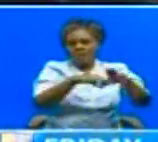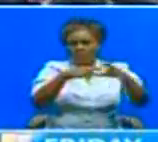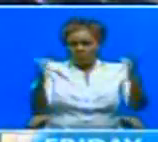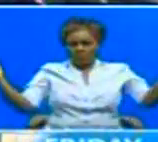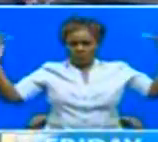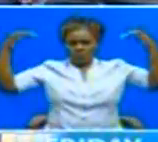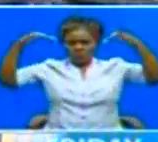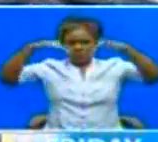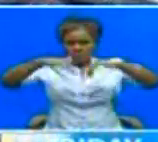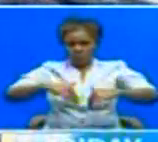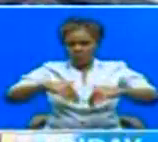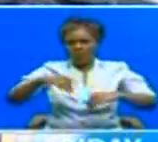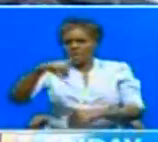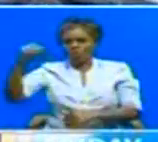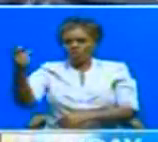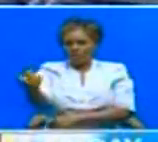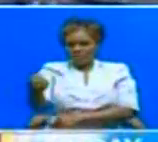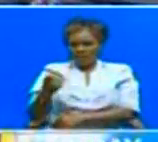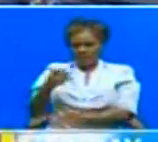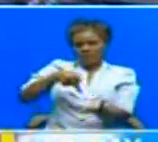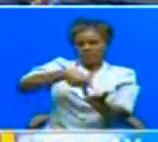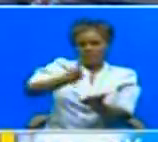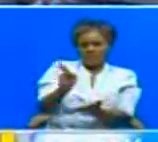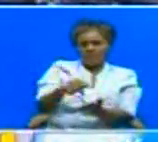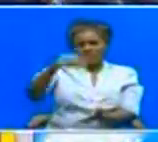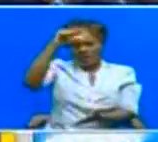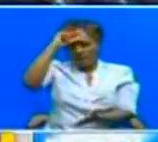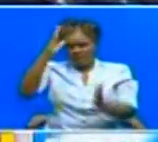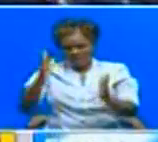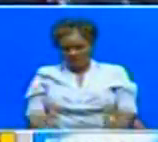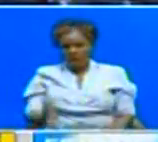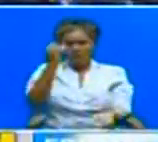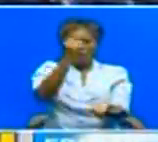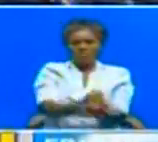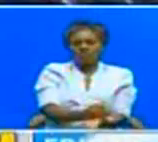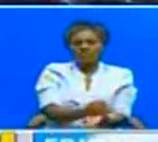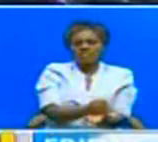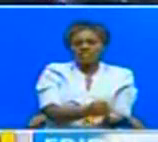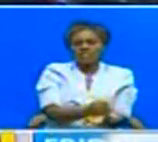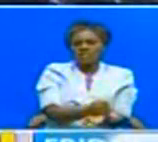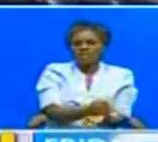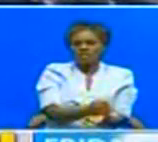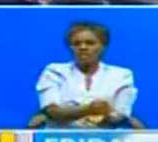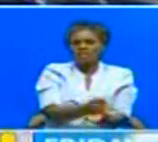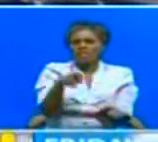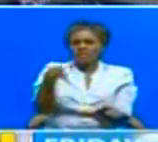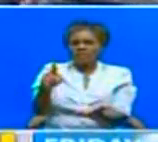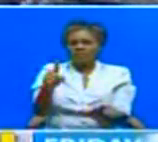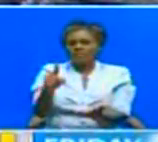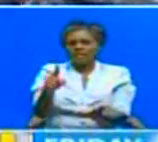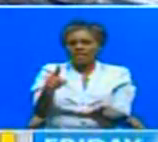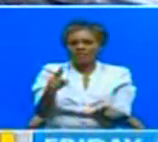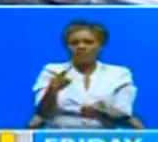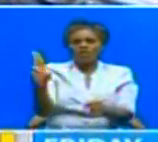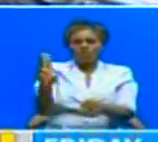here to go and demand for our salaries at Governor Mandako's office. He's running around the county here using